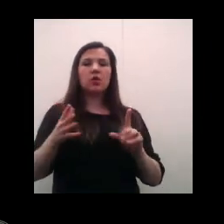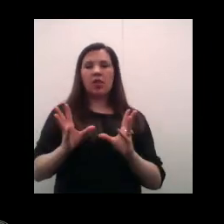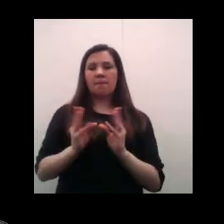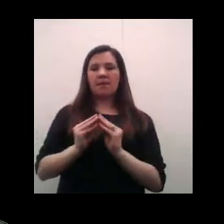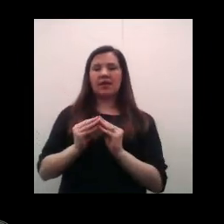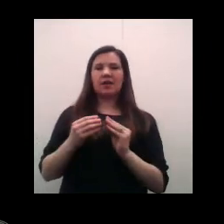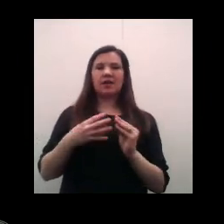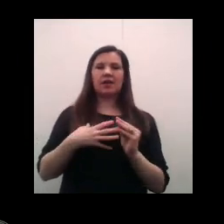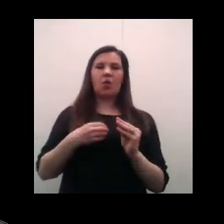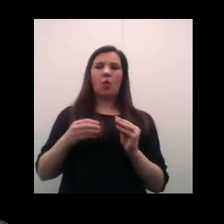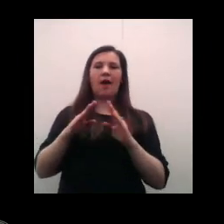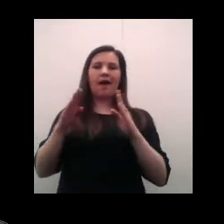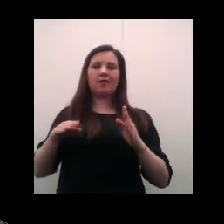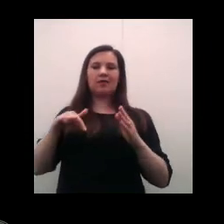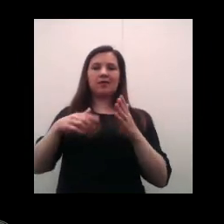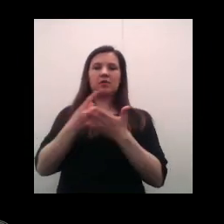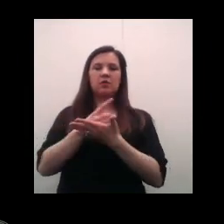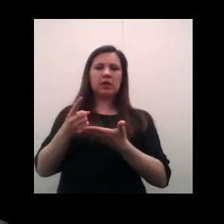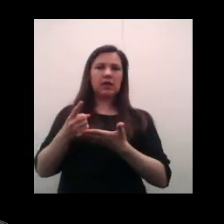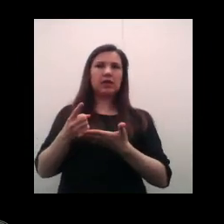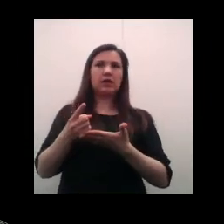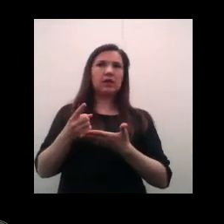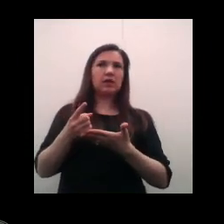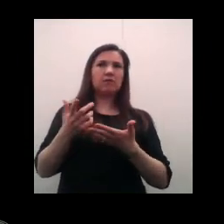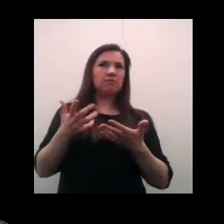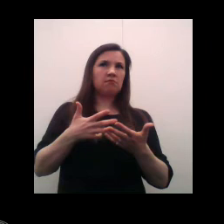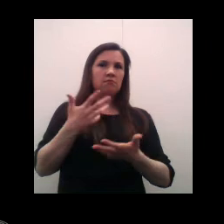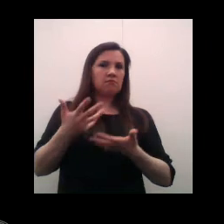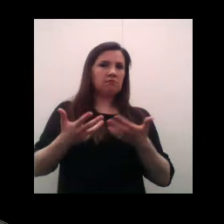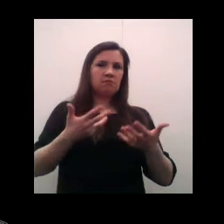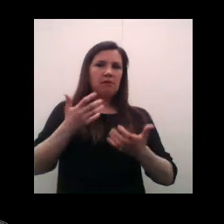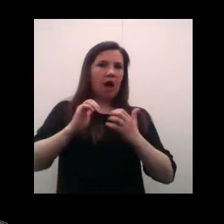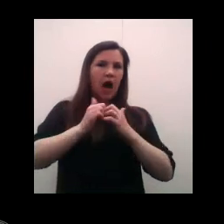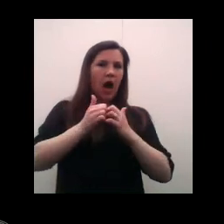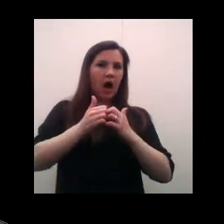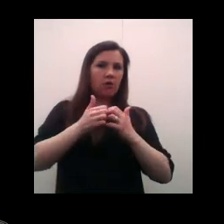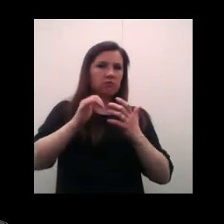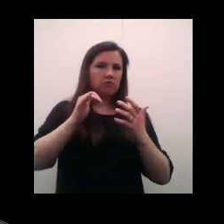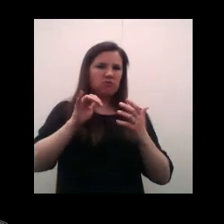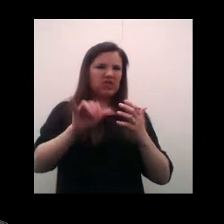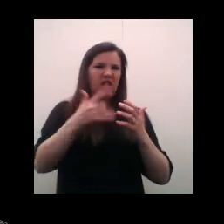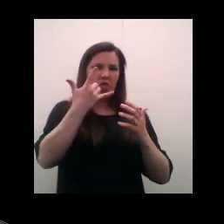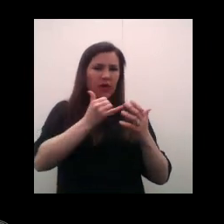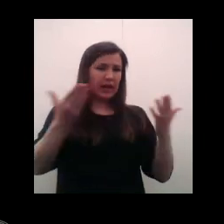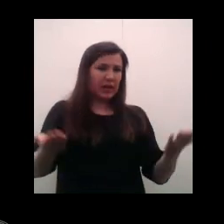this week. Is there any way or any specifics on how that's going to play out here?